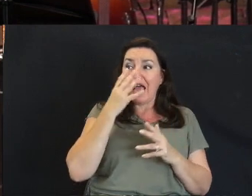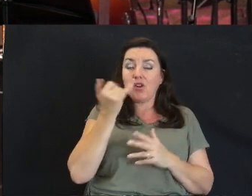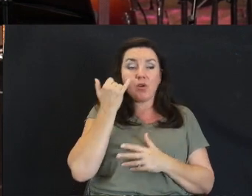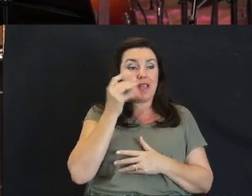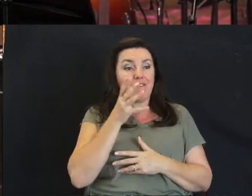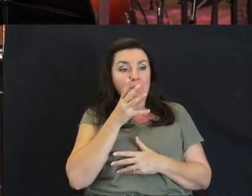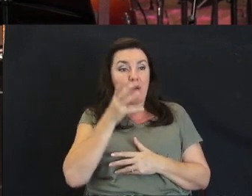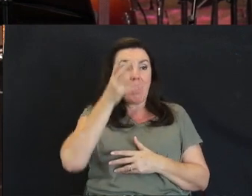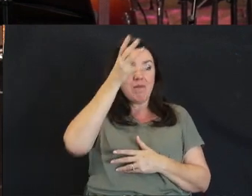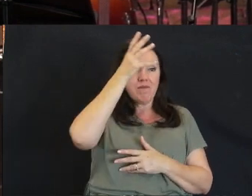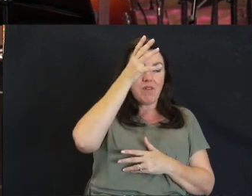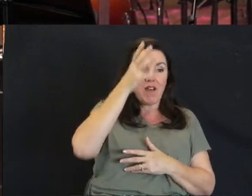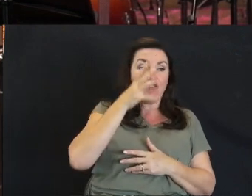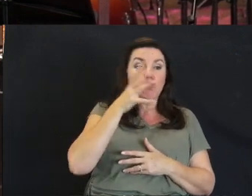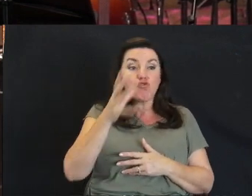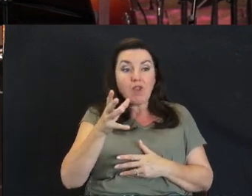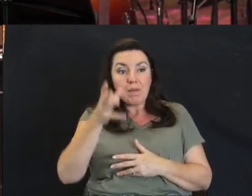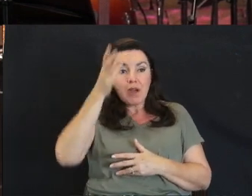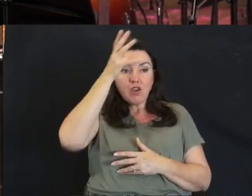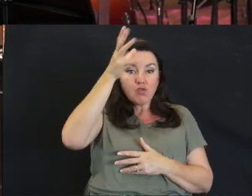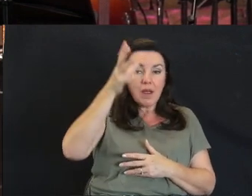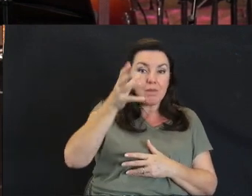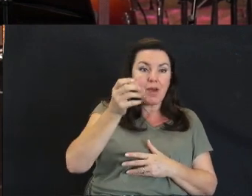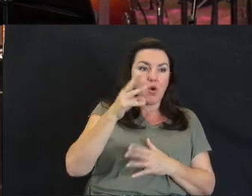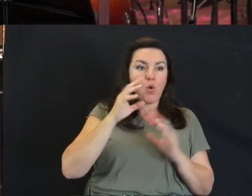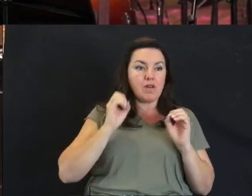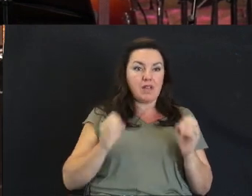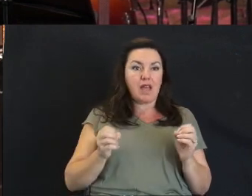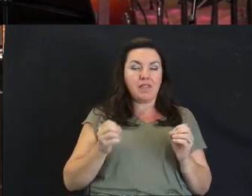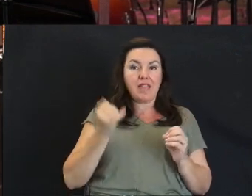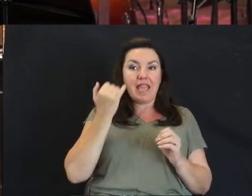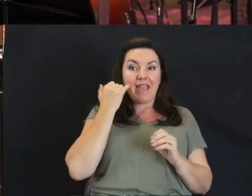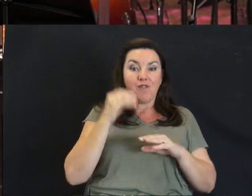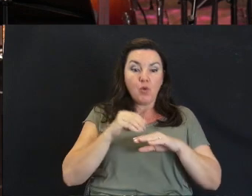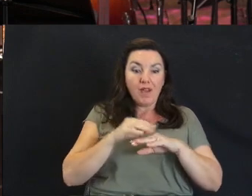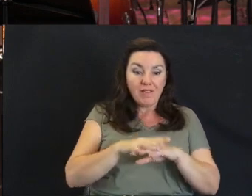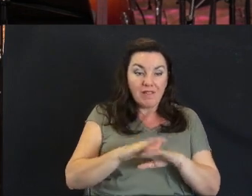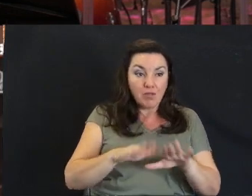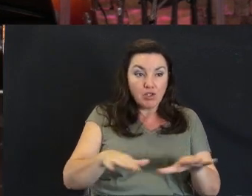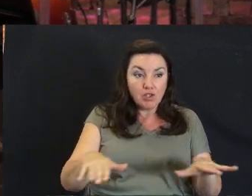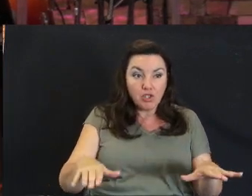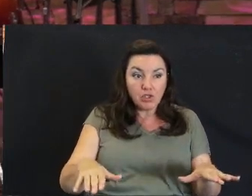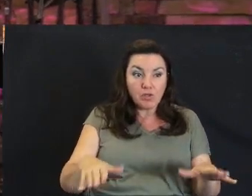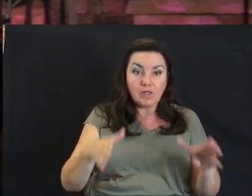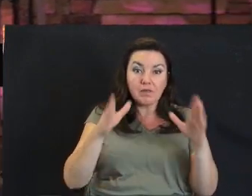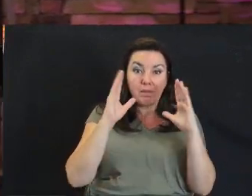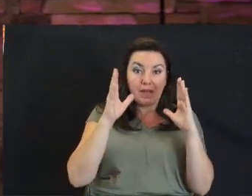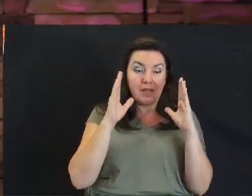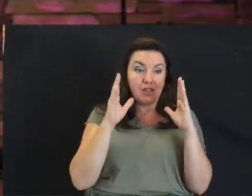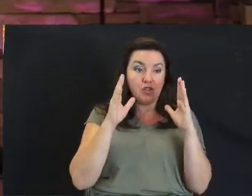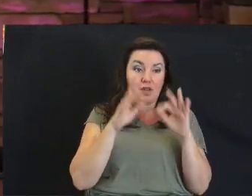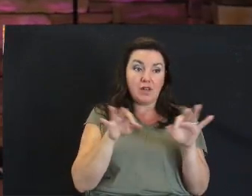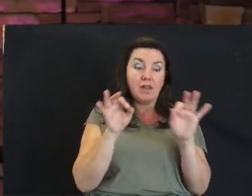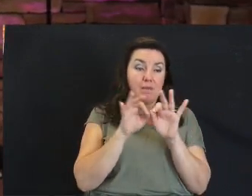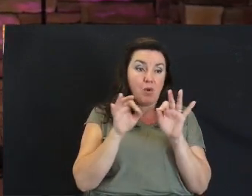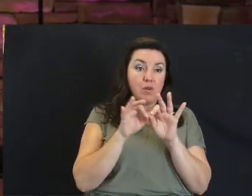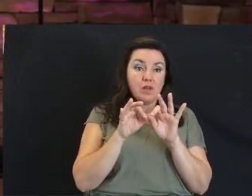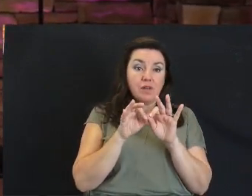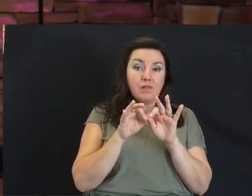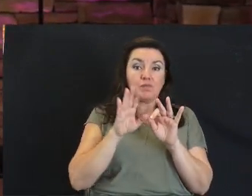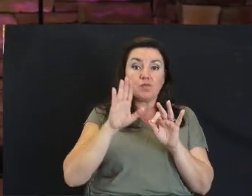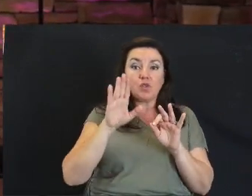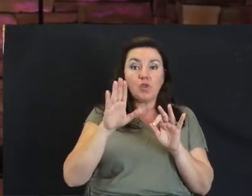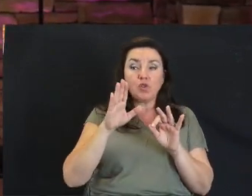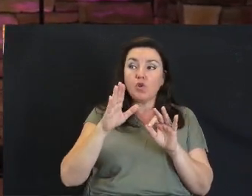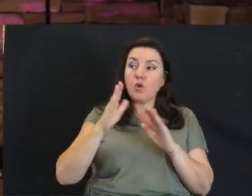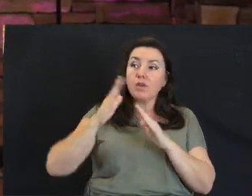you're A mother or a father Grandparent Great grandparent Or even if you're None of those things If you have influence Over children Listen to what I'm about to say It's critically important Your